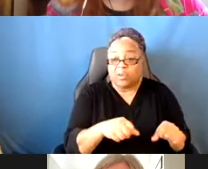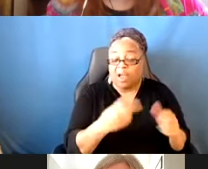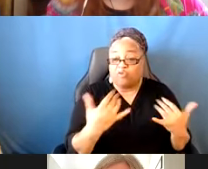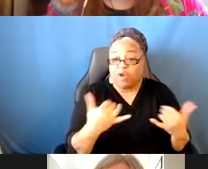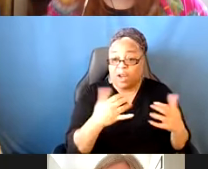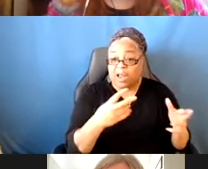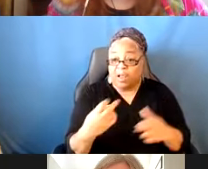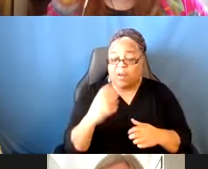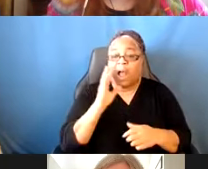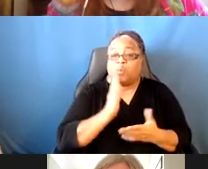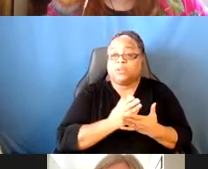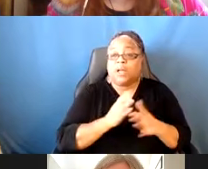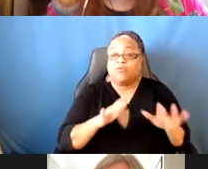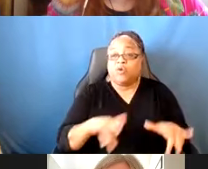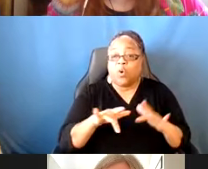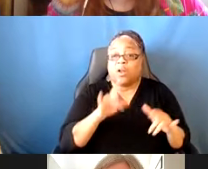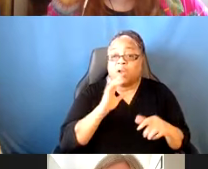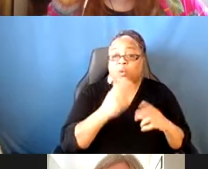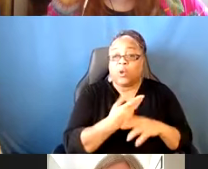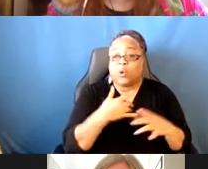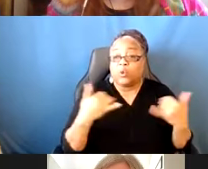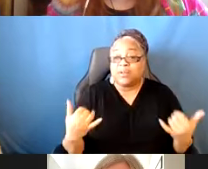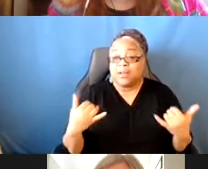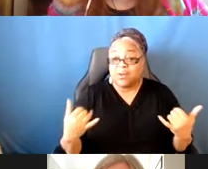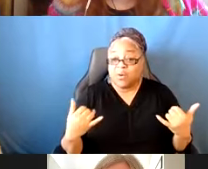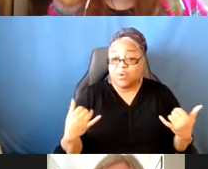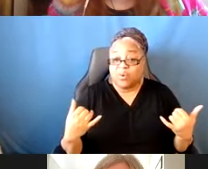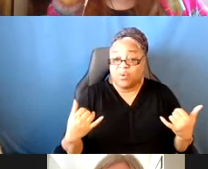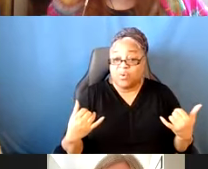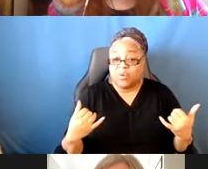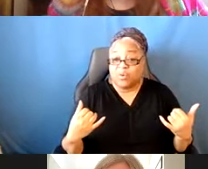recording and we can use this time to take some questions.